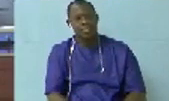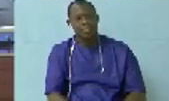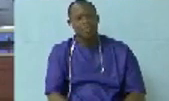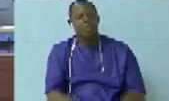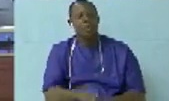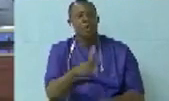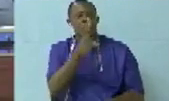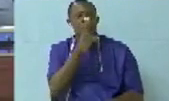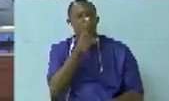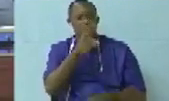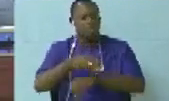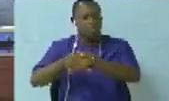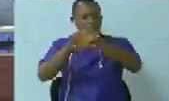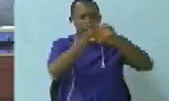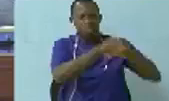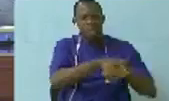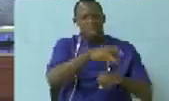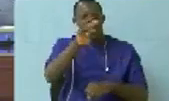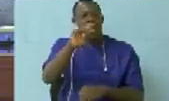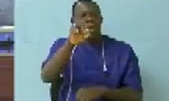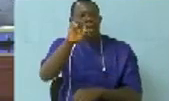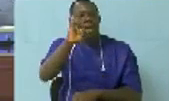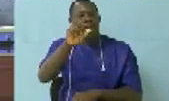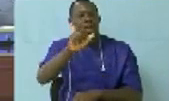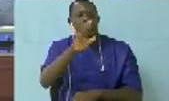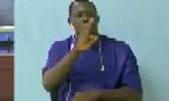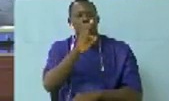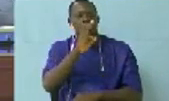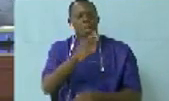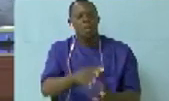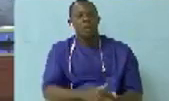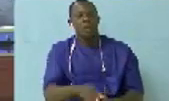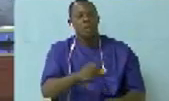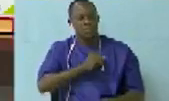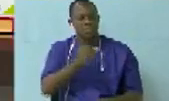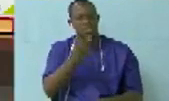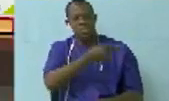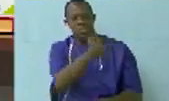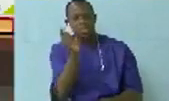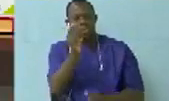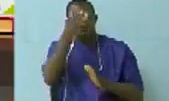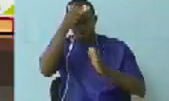took you to the NIA? We are soldiers.